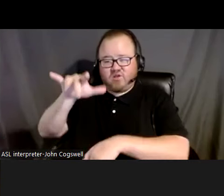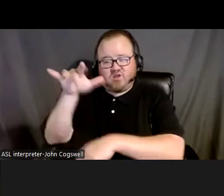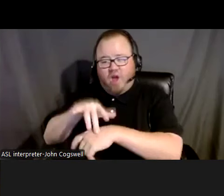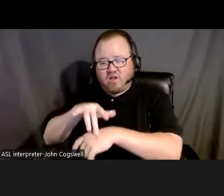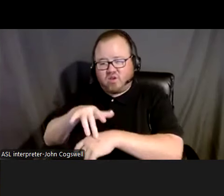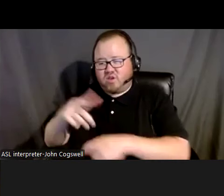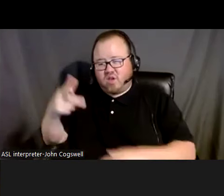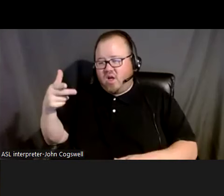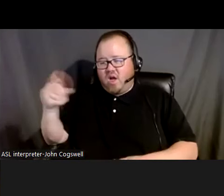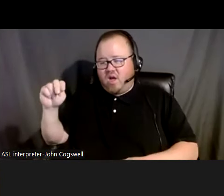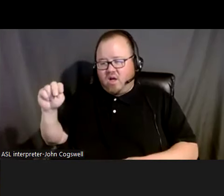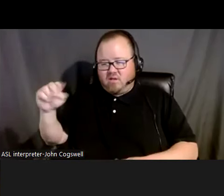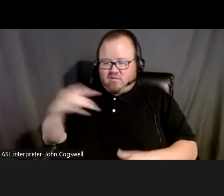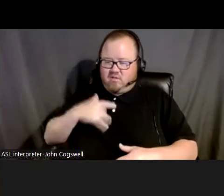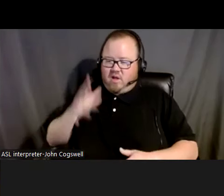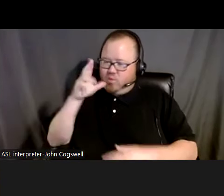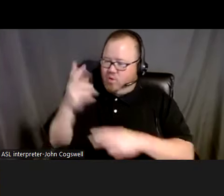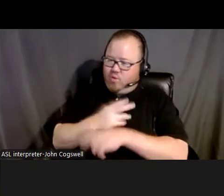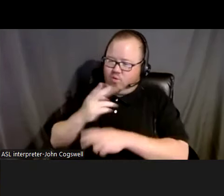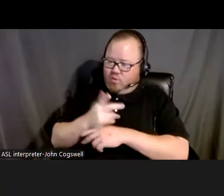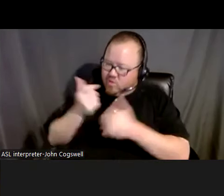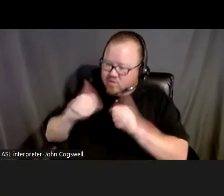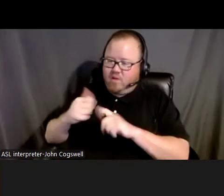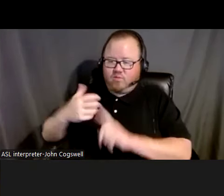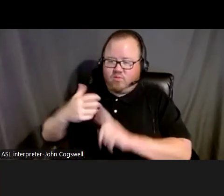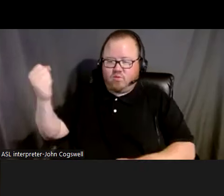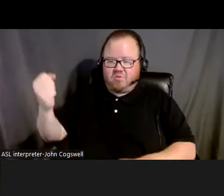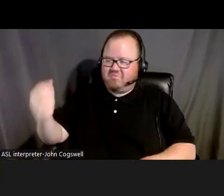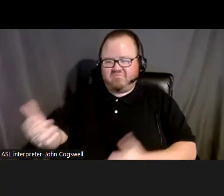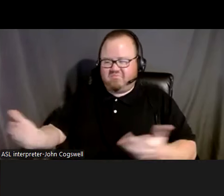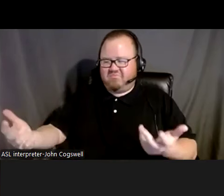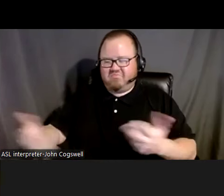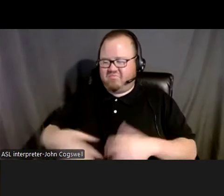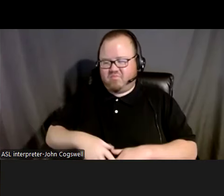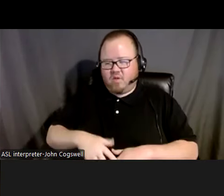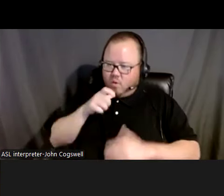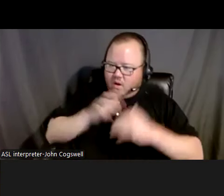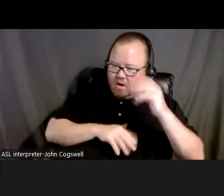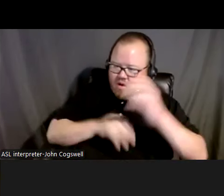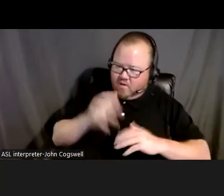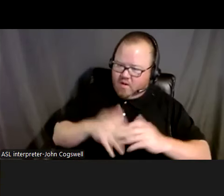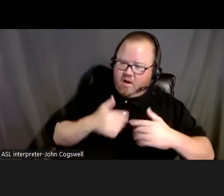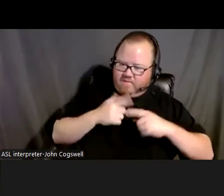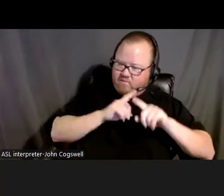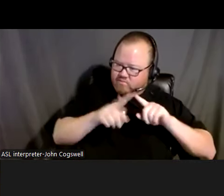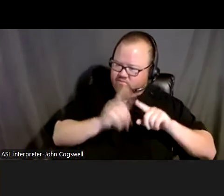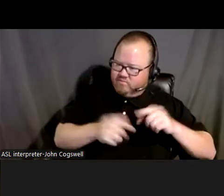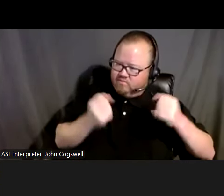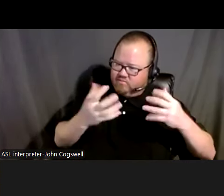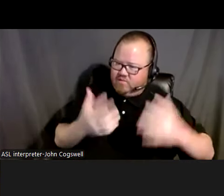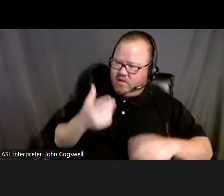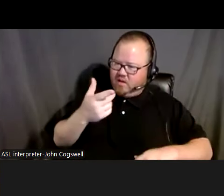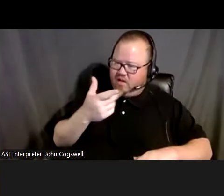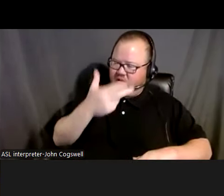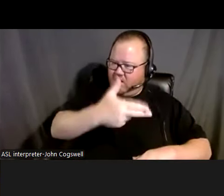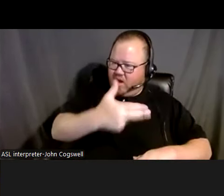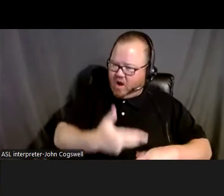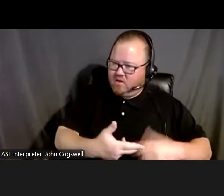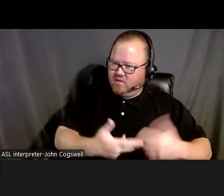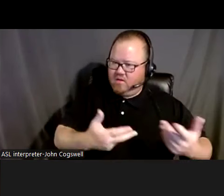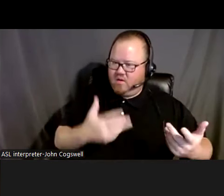very unlikely to use a firearm in a suicide attempt. Someone who's very comfortable and has multiple firearms is much more likely to use a firearm